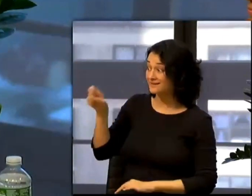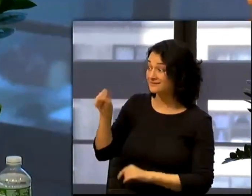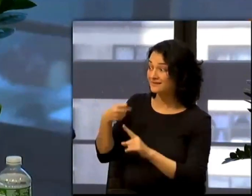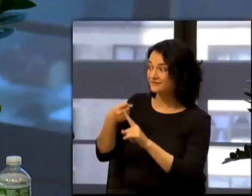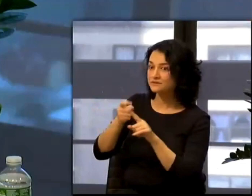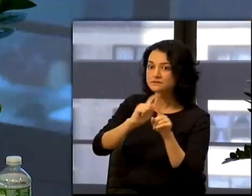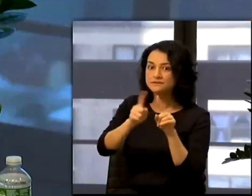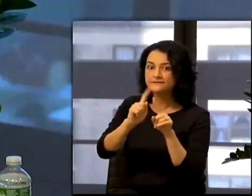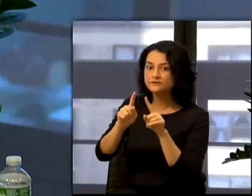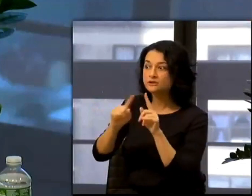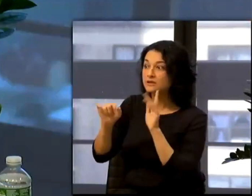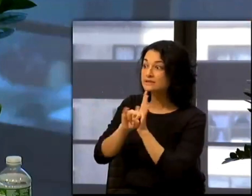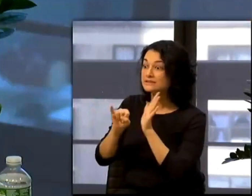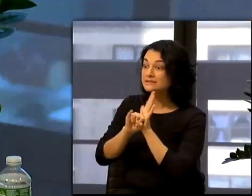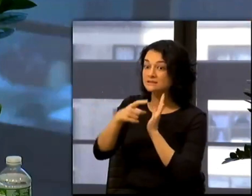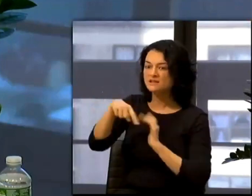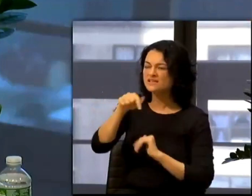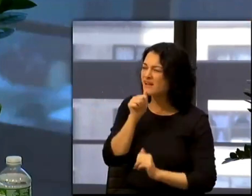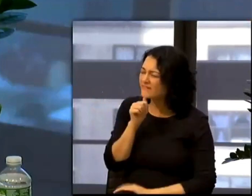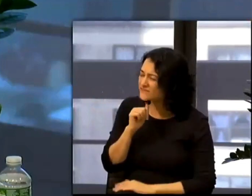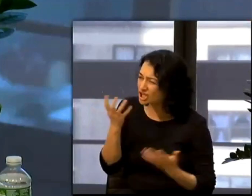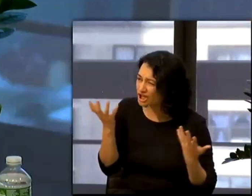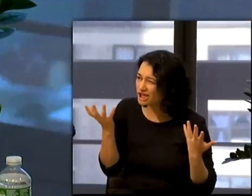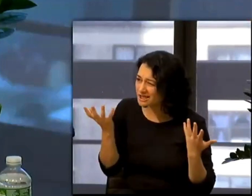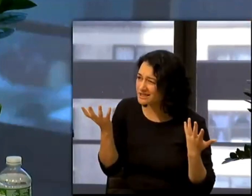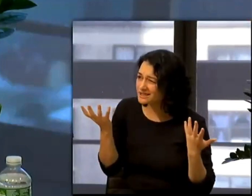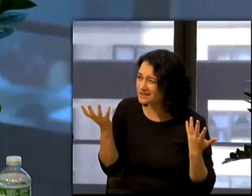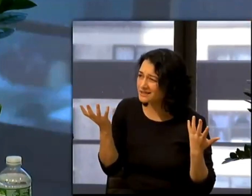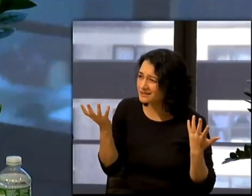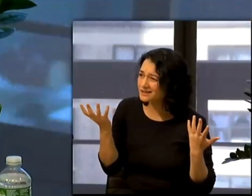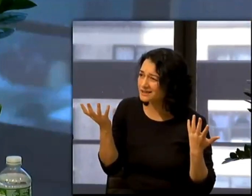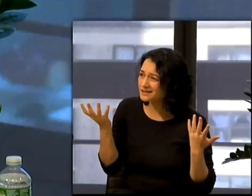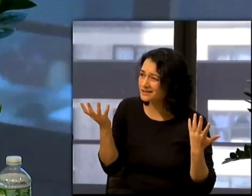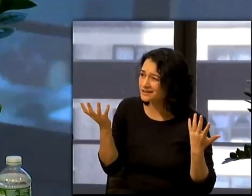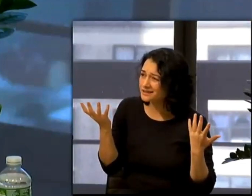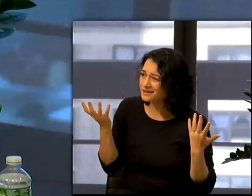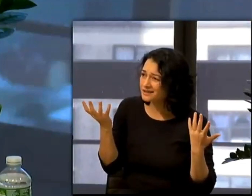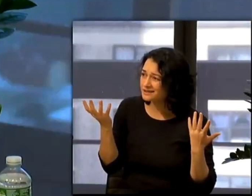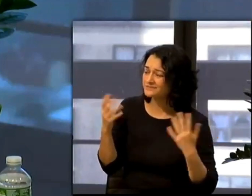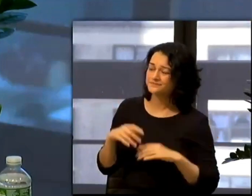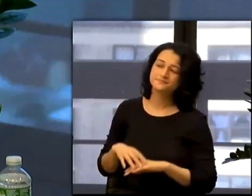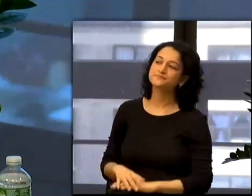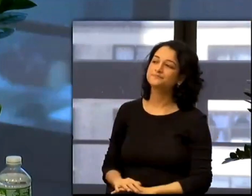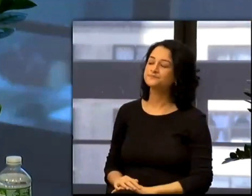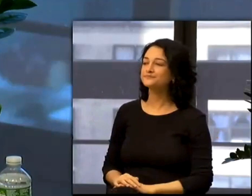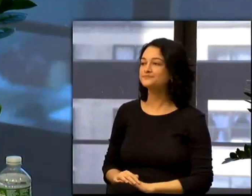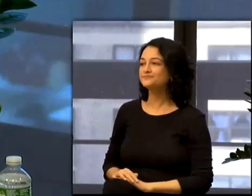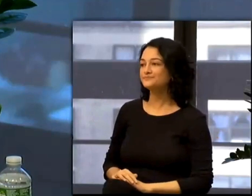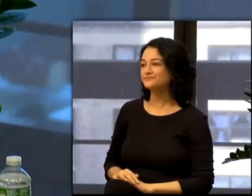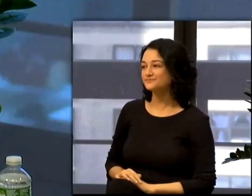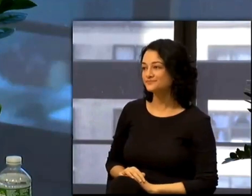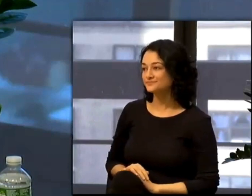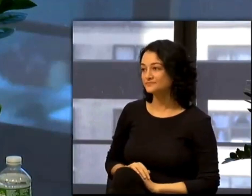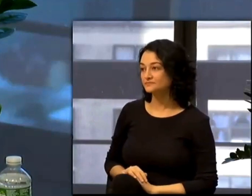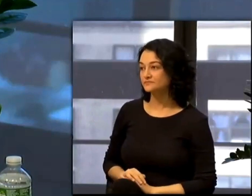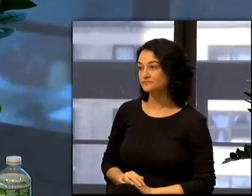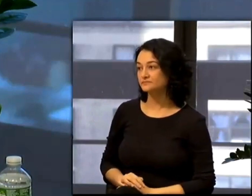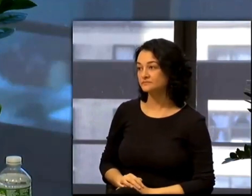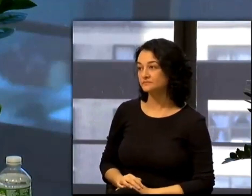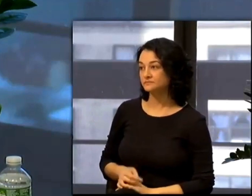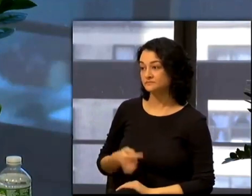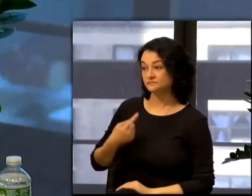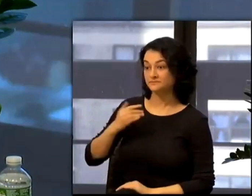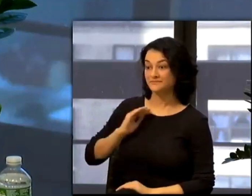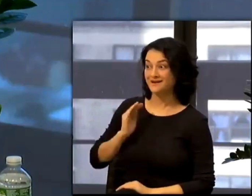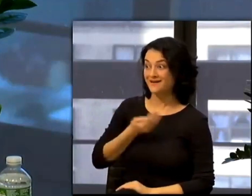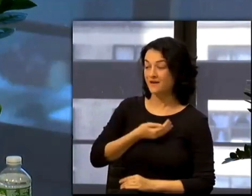the way of discrimination. So we at the Diverse Elders Coalition, through the terrific individual